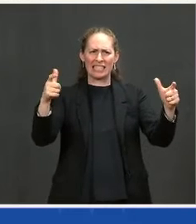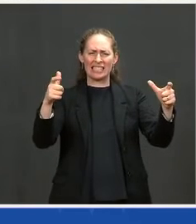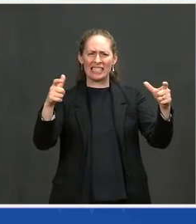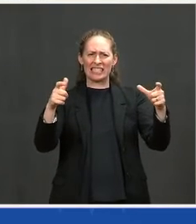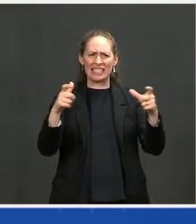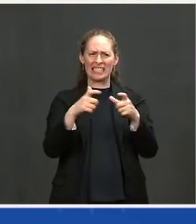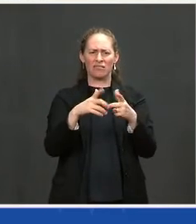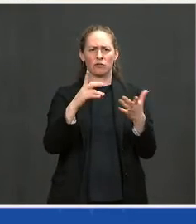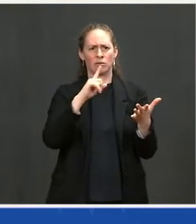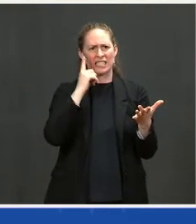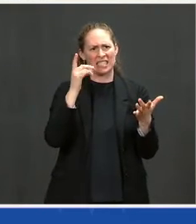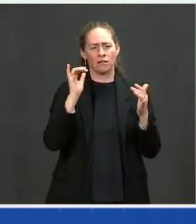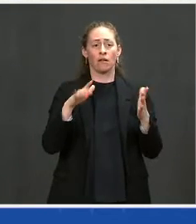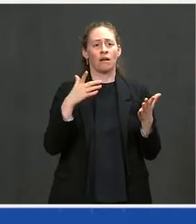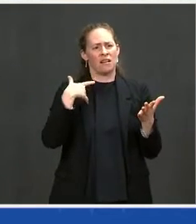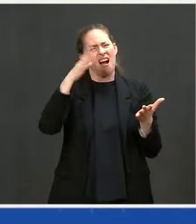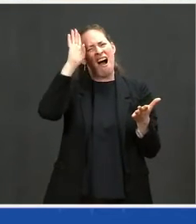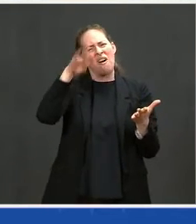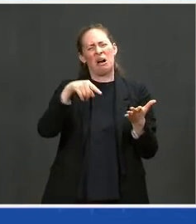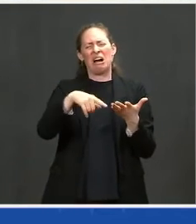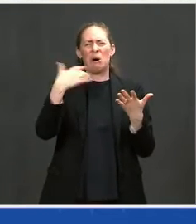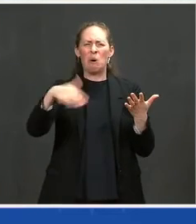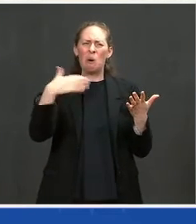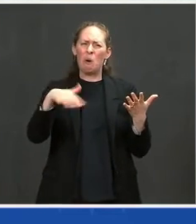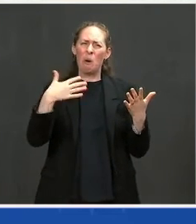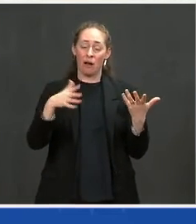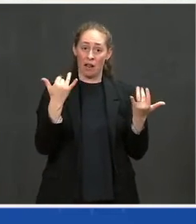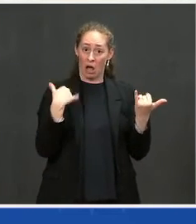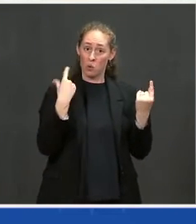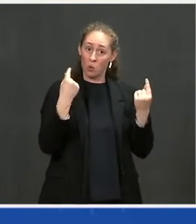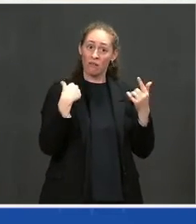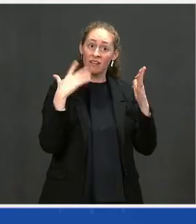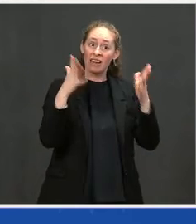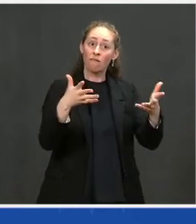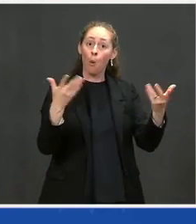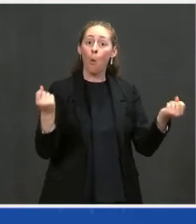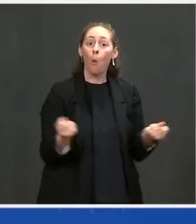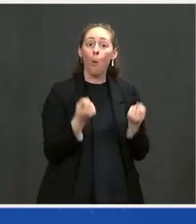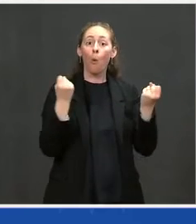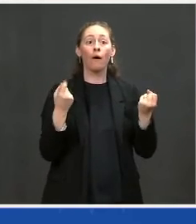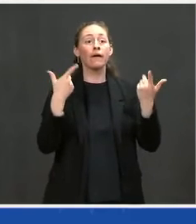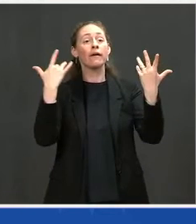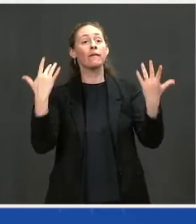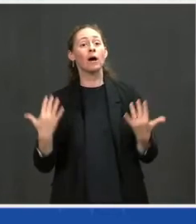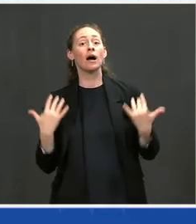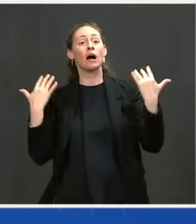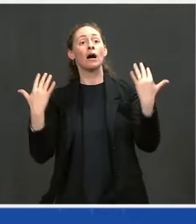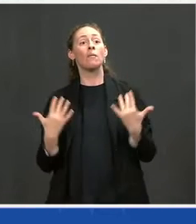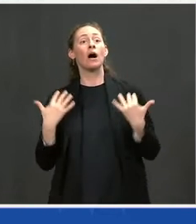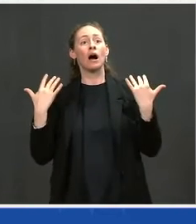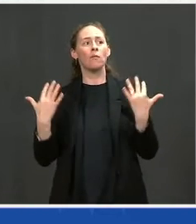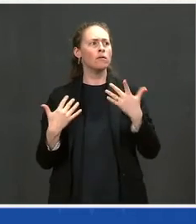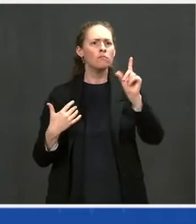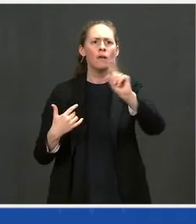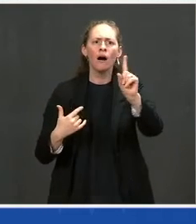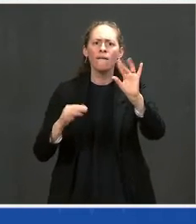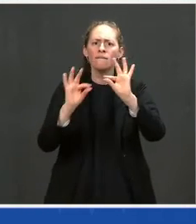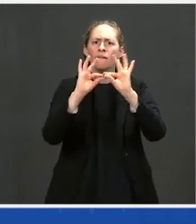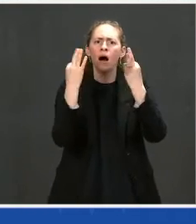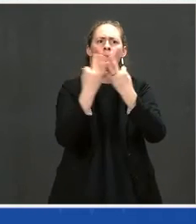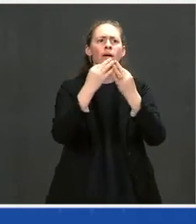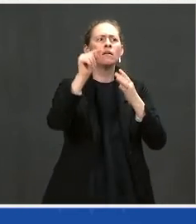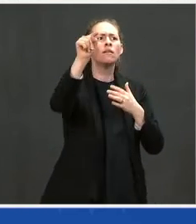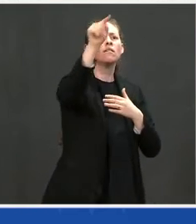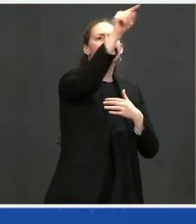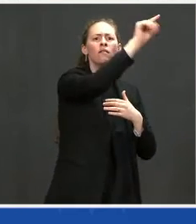station. One is to get them to the place where they have a relative and set a date as to when